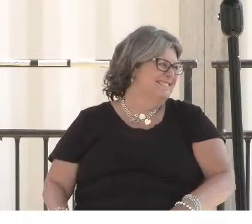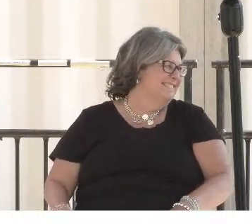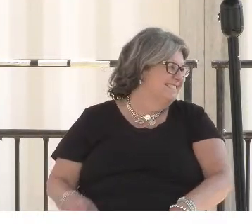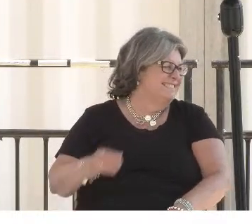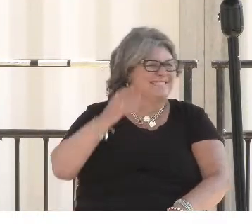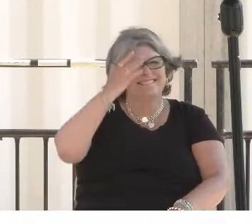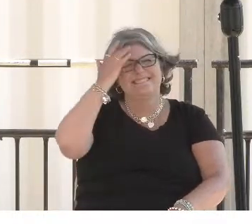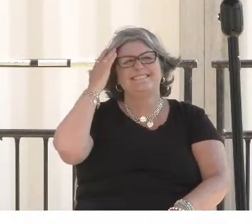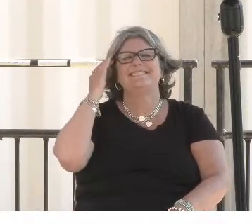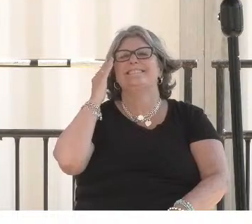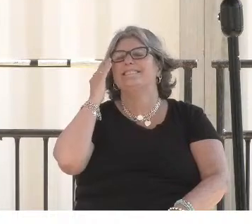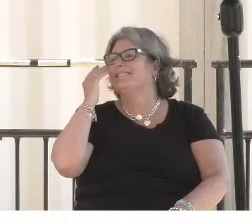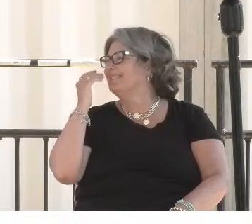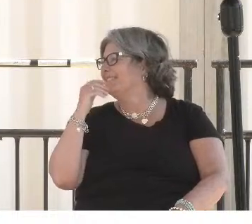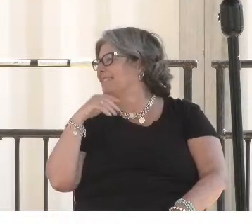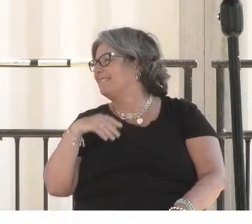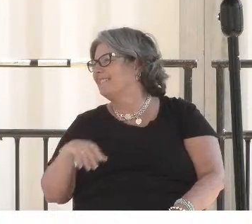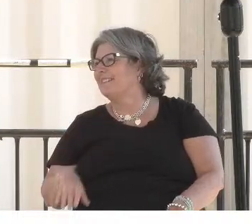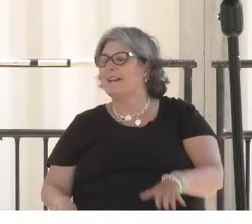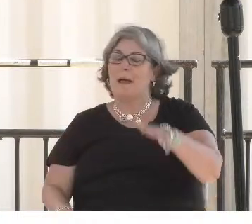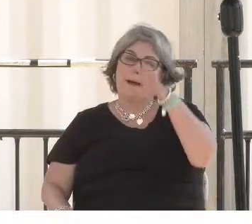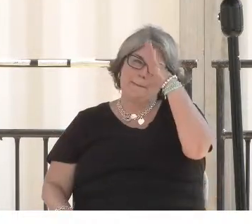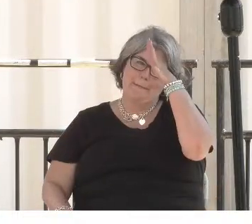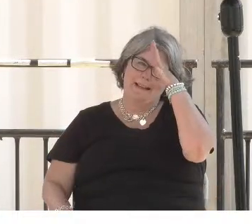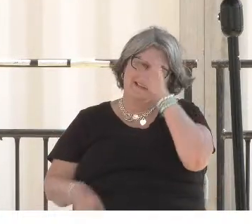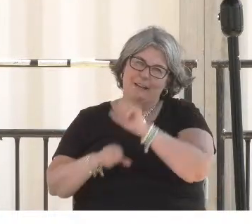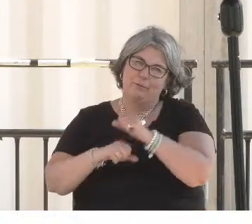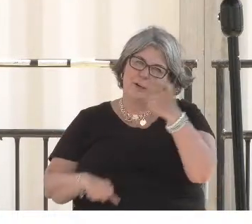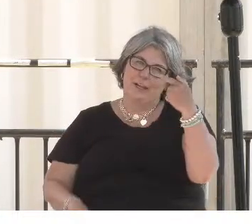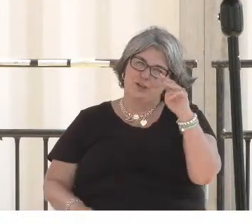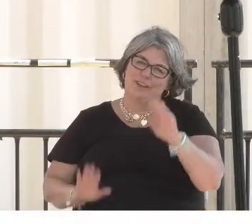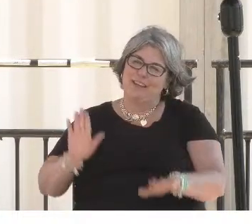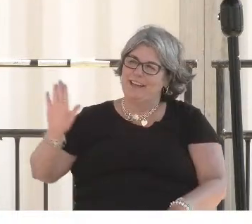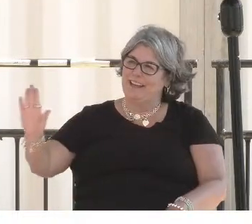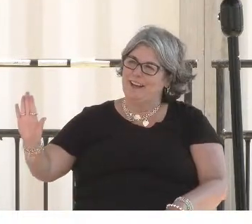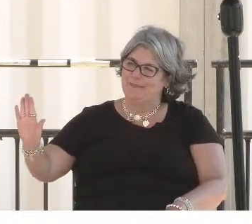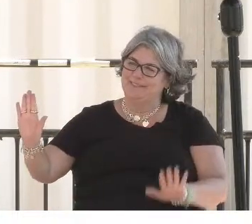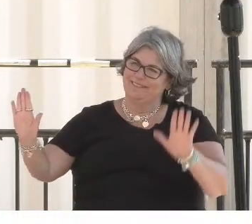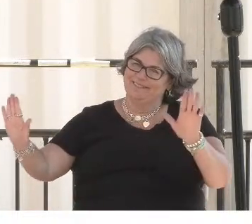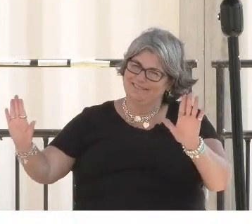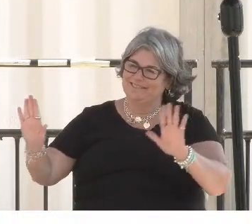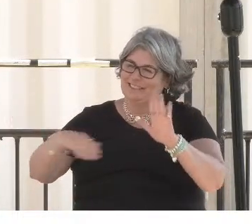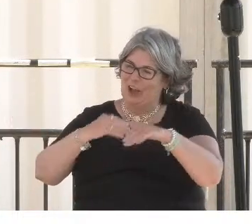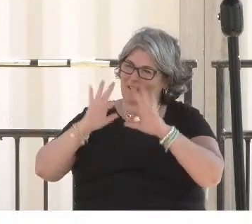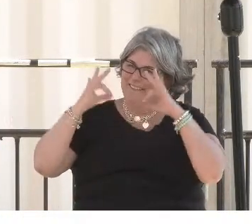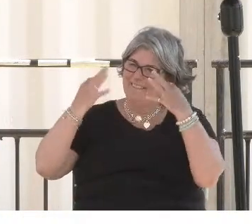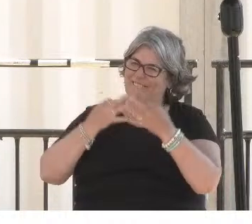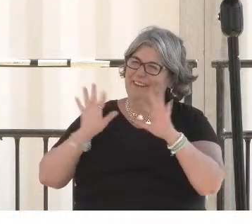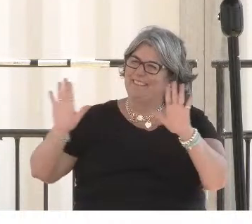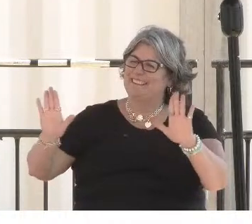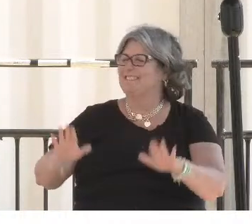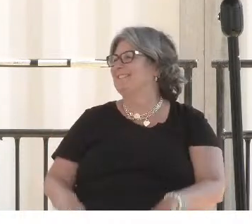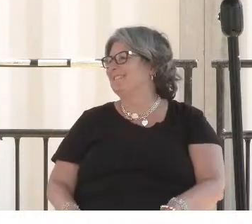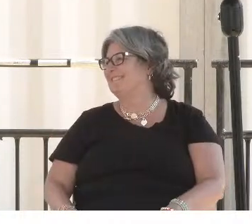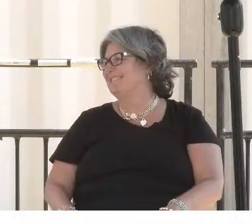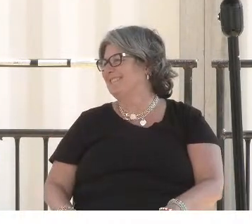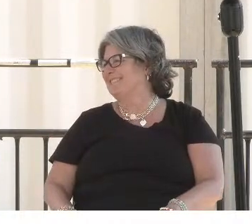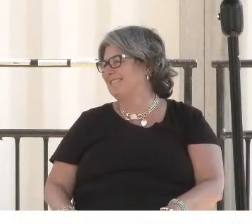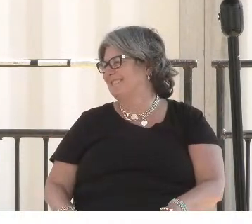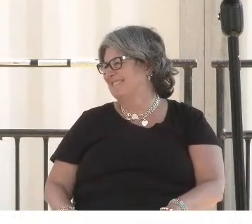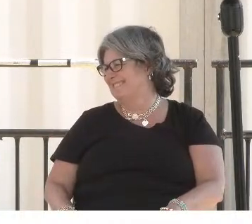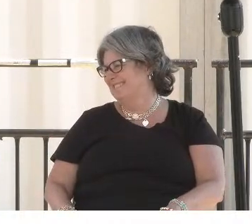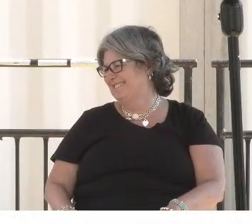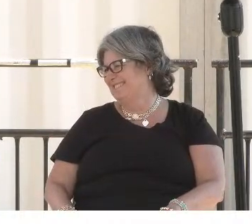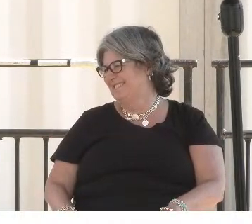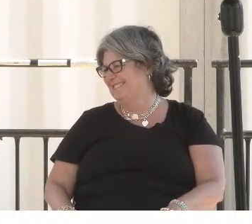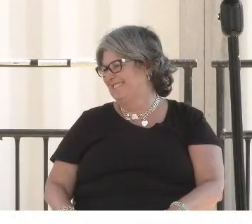Now, mind you, the joke, my dad worked at General Motors for 30 years, so, it's all in the family. I'm on the